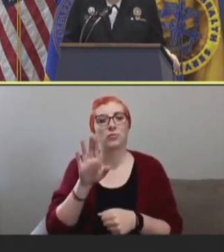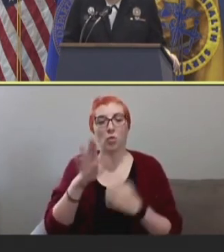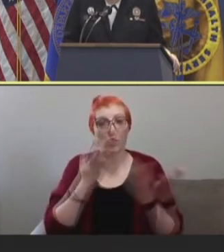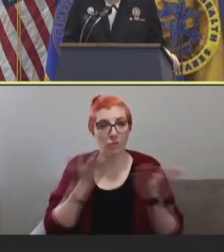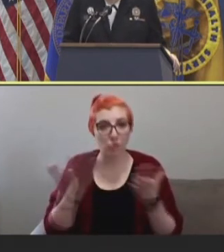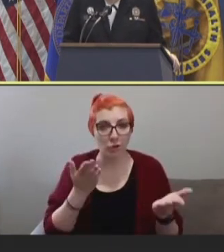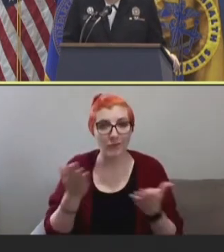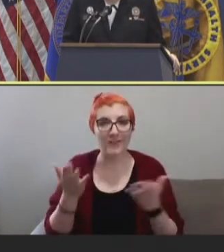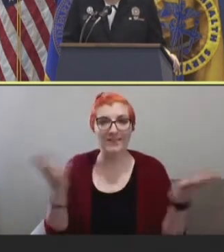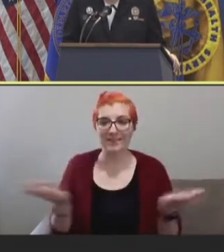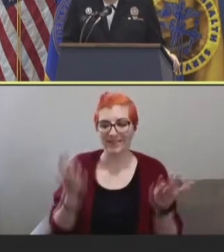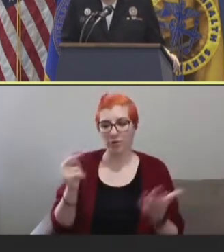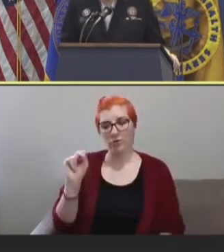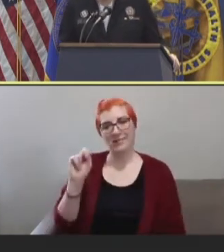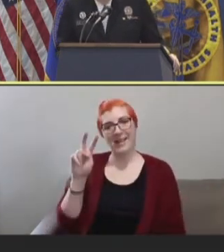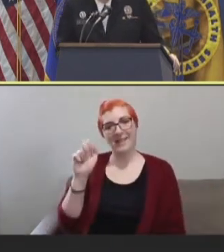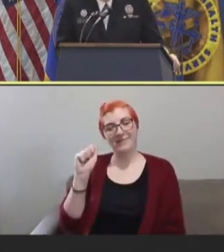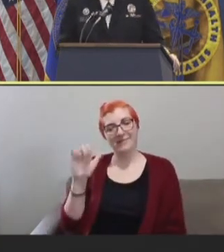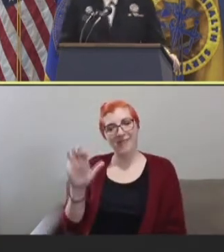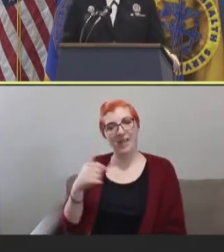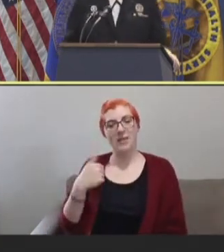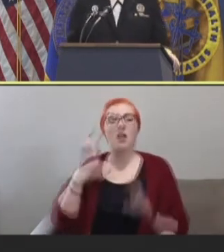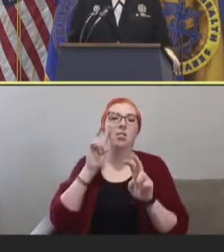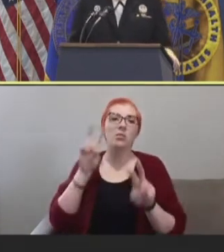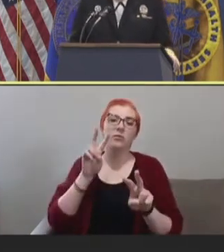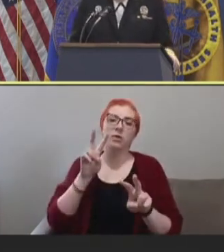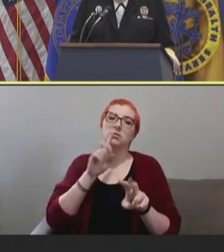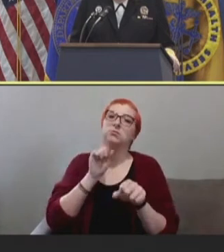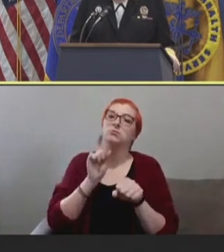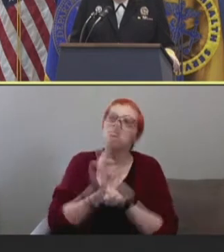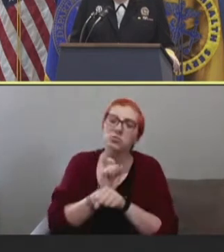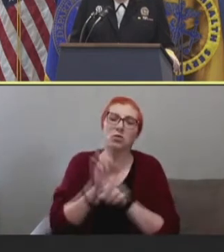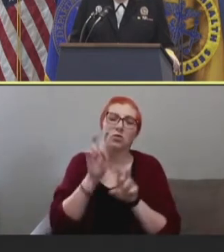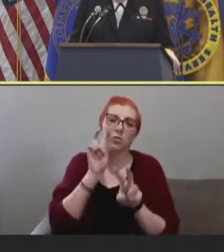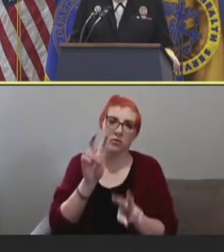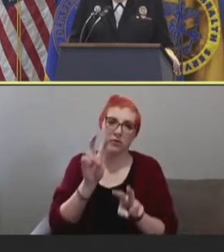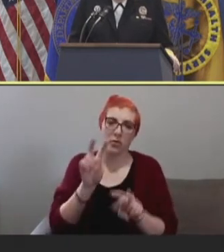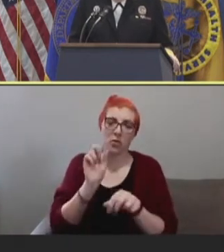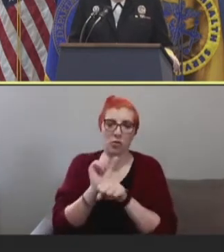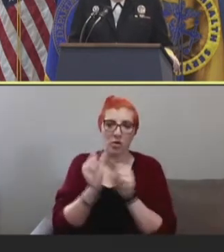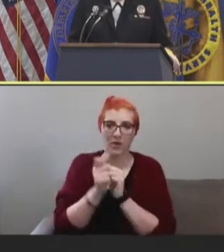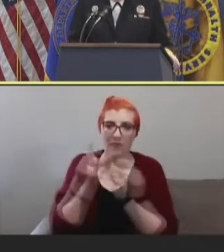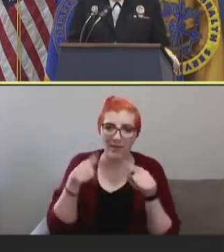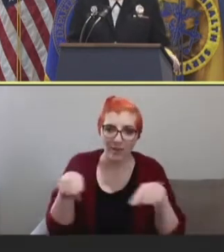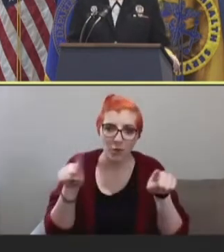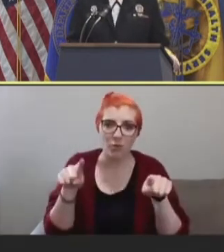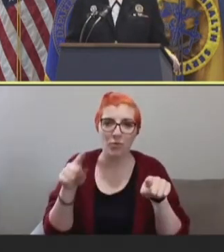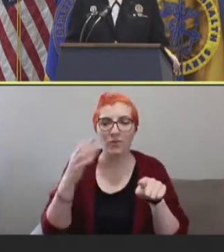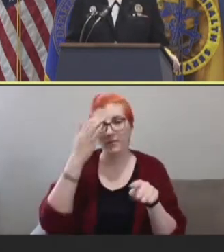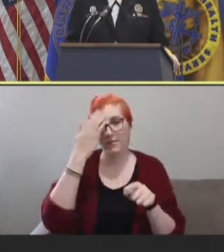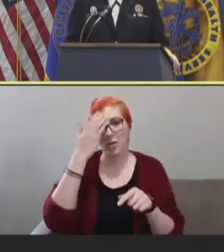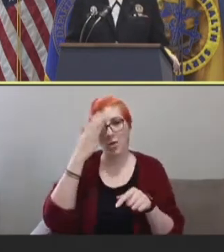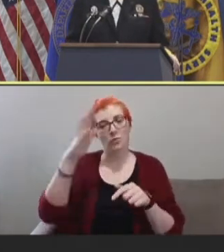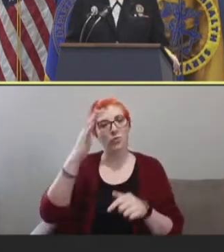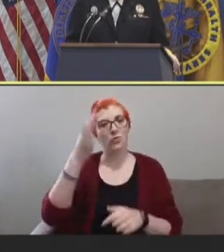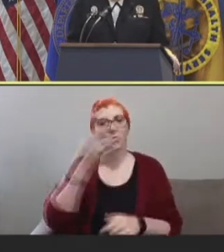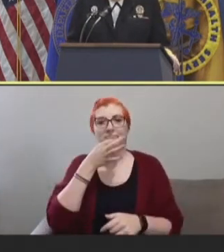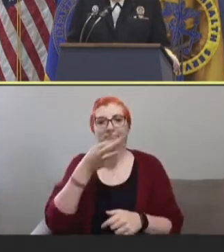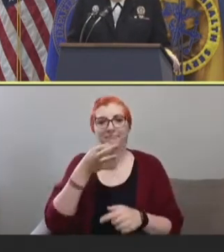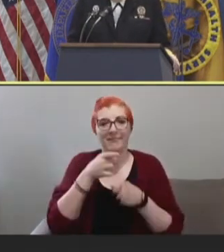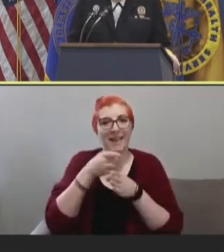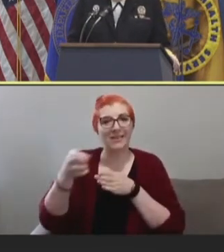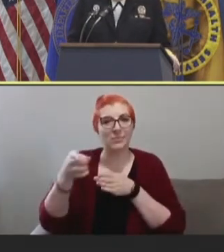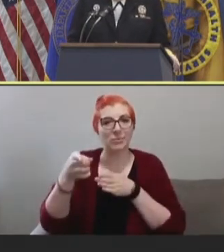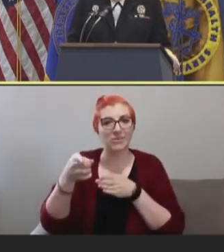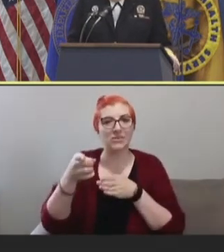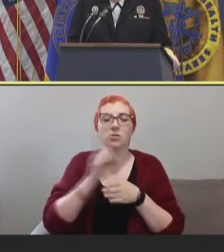to NVAC. I truly look forward to working with you and want you to know that your expertise is absolutely invaluable to